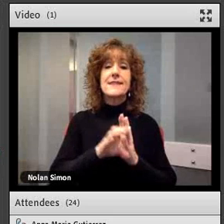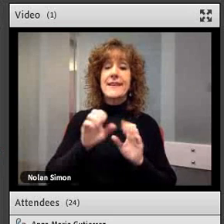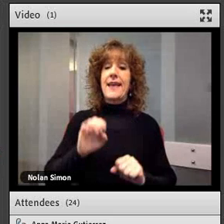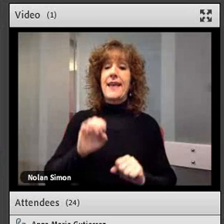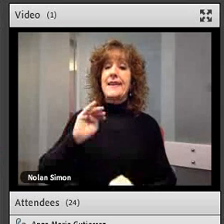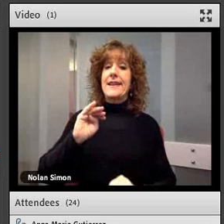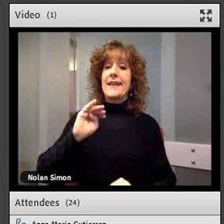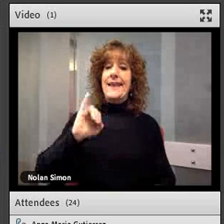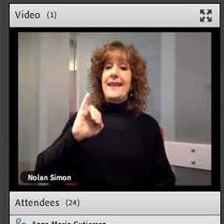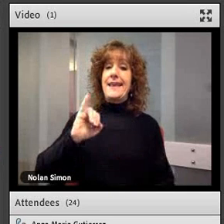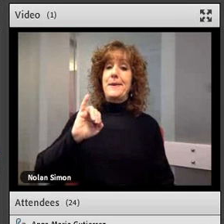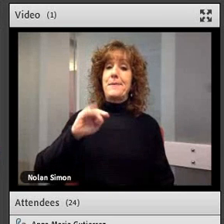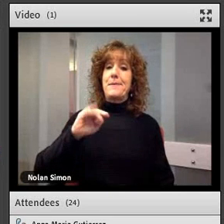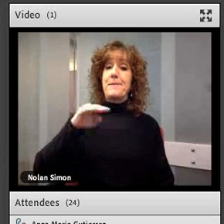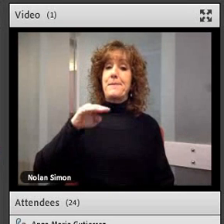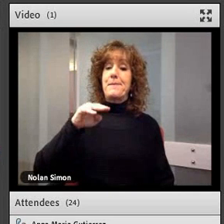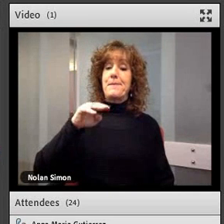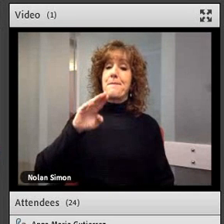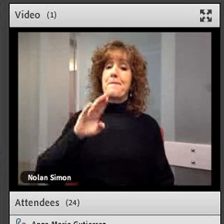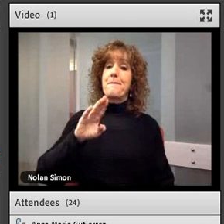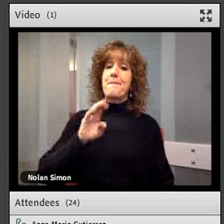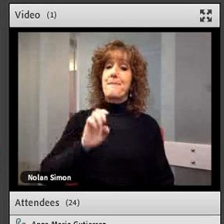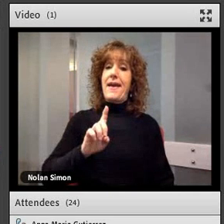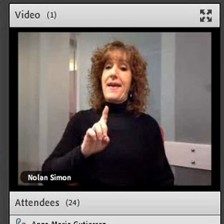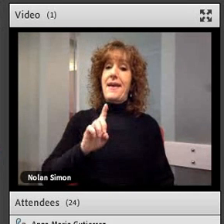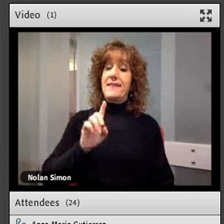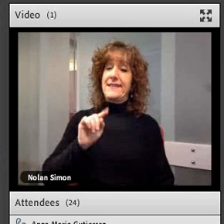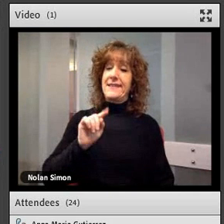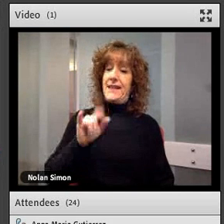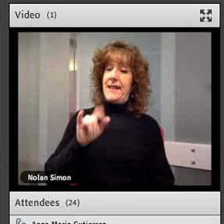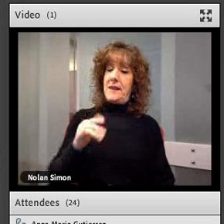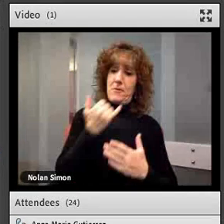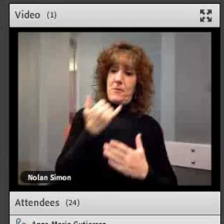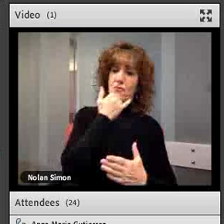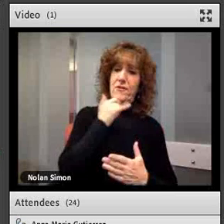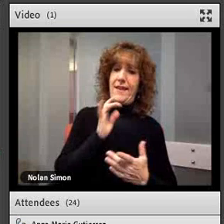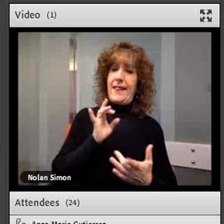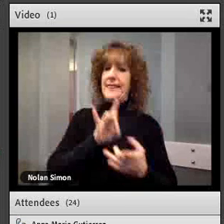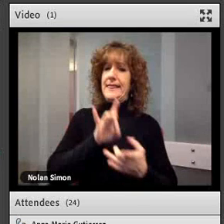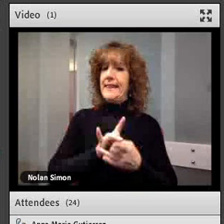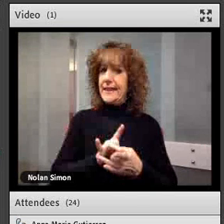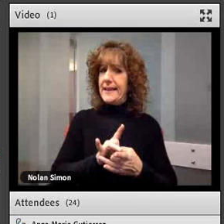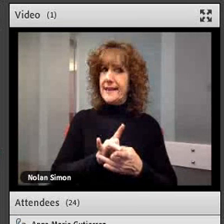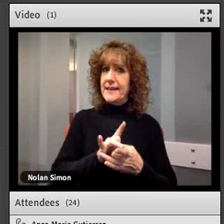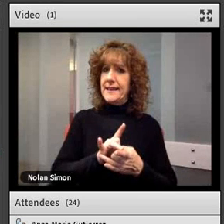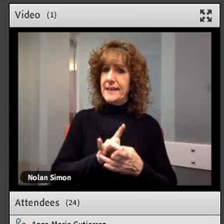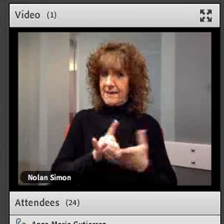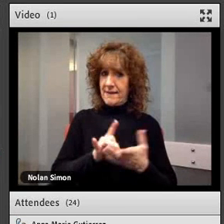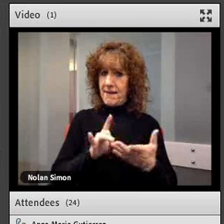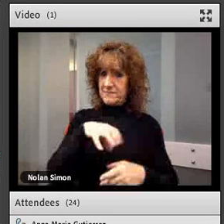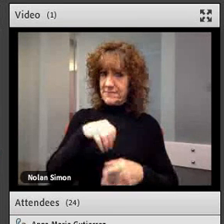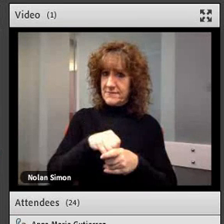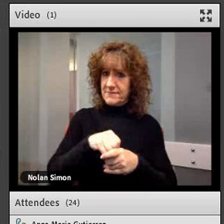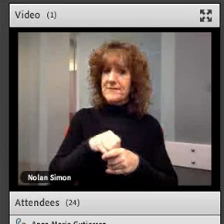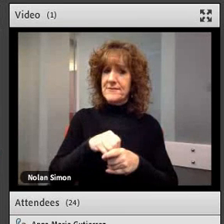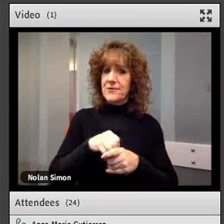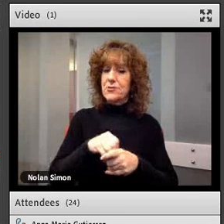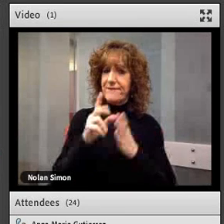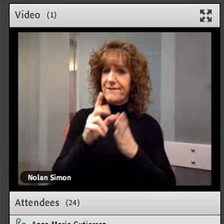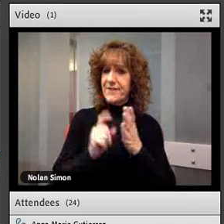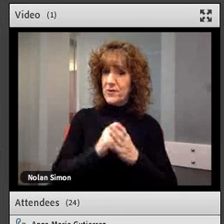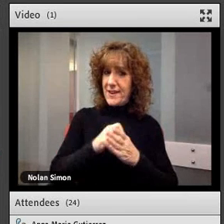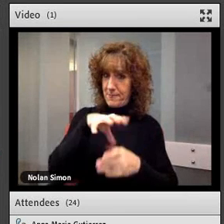think, and Teddy can correct me if I'm wrong, there's some linking opportunity here. We were talking about enabling for video, to embed video